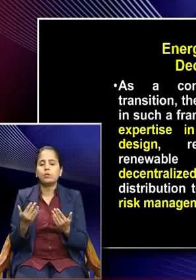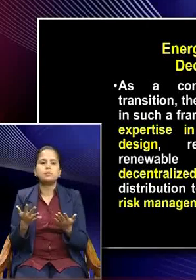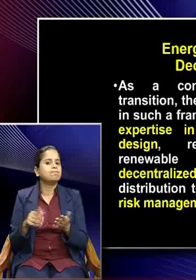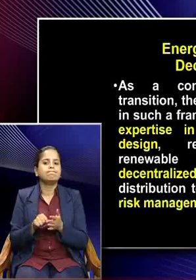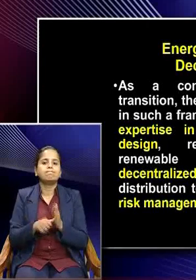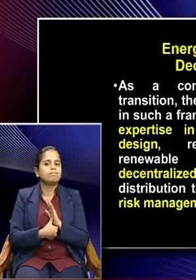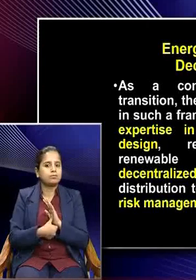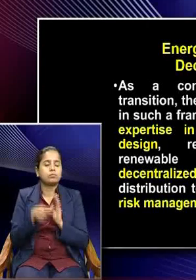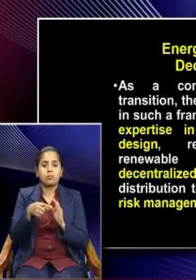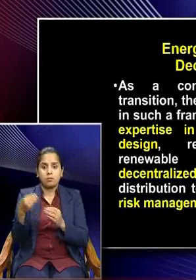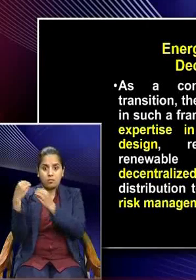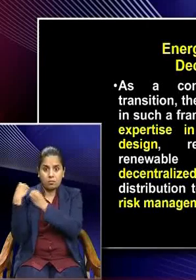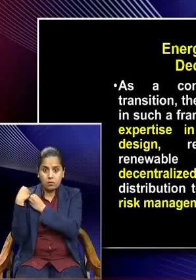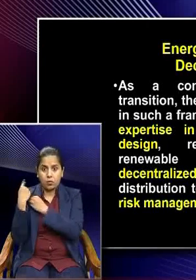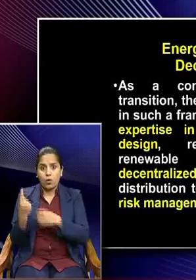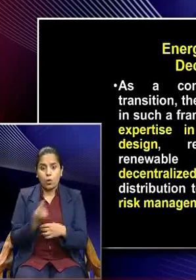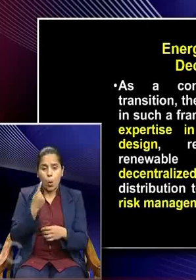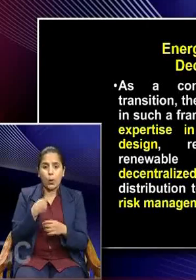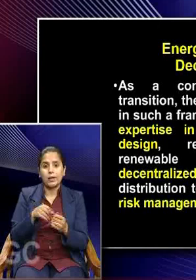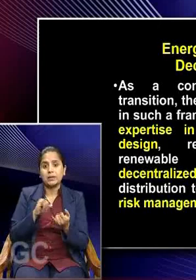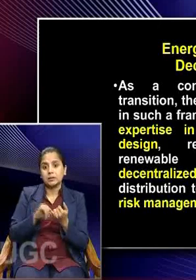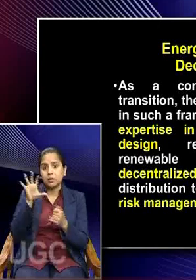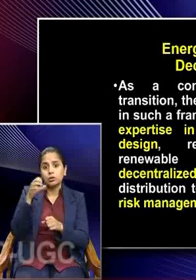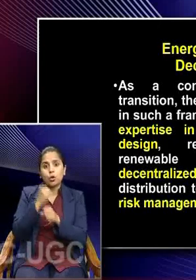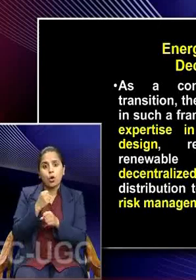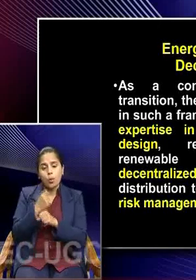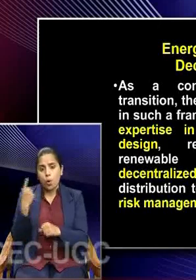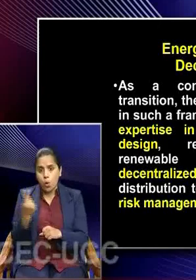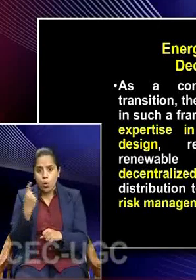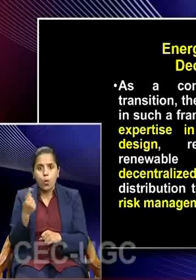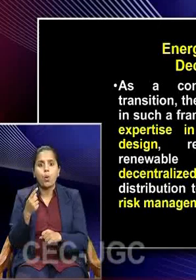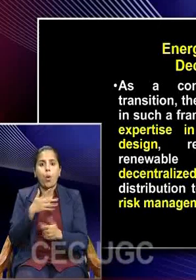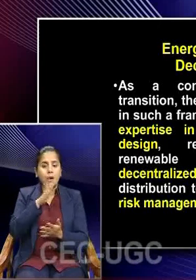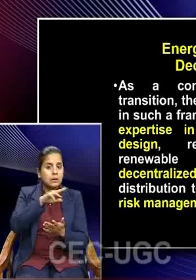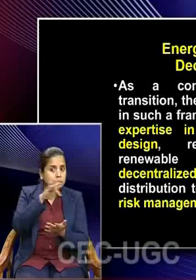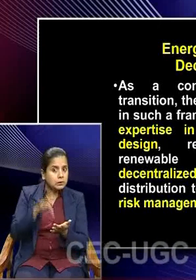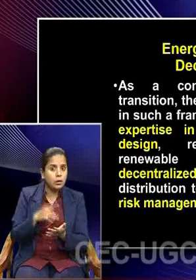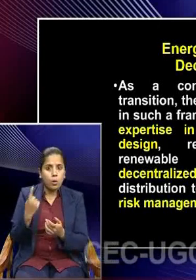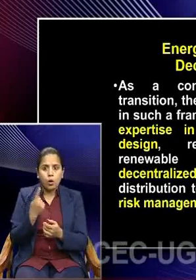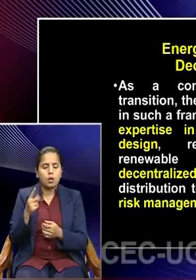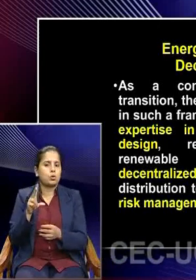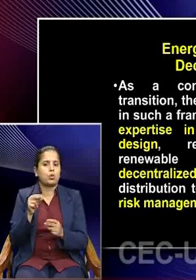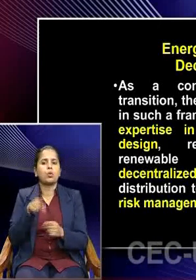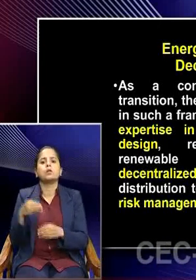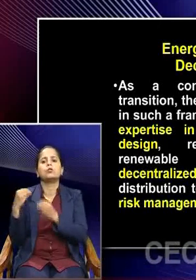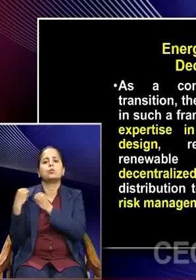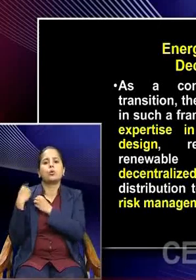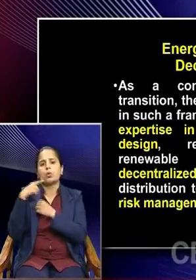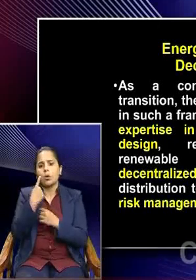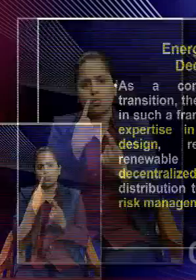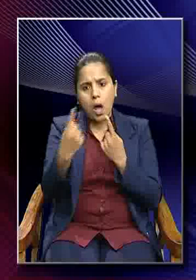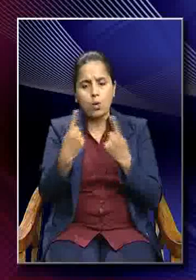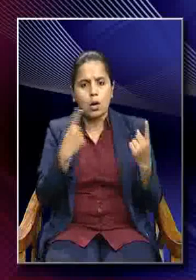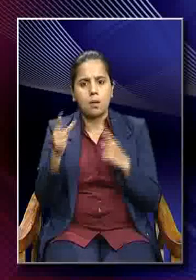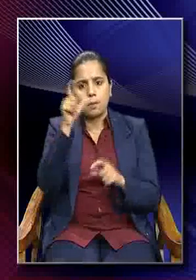the responsibility of only state or only government or only center. It becomes the responsibility of each